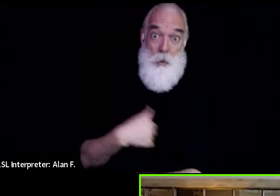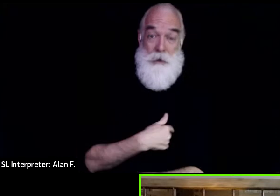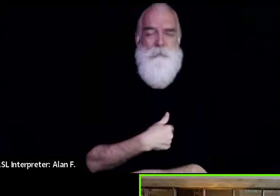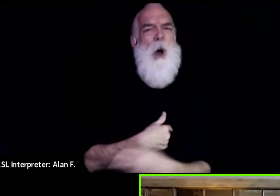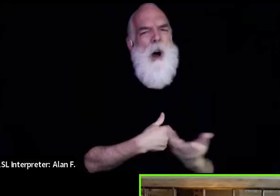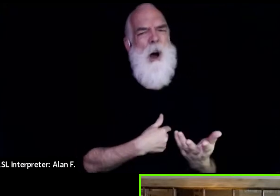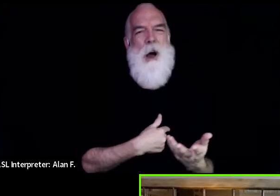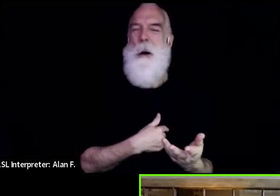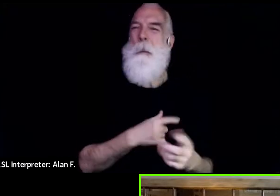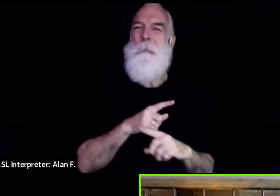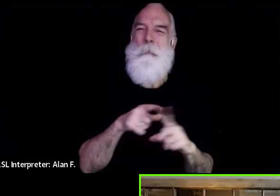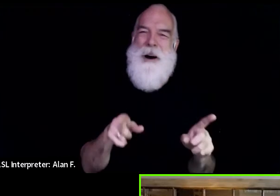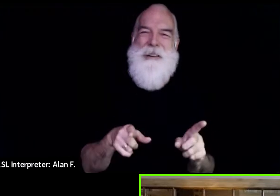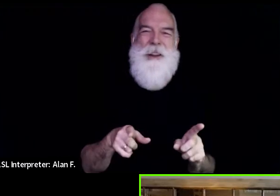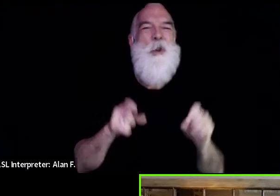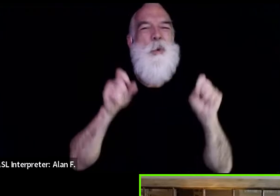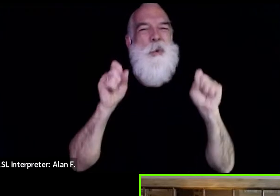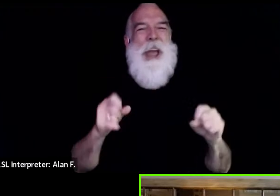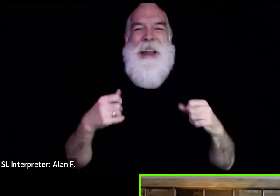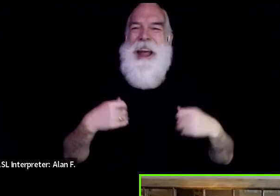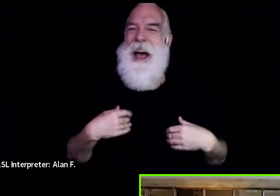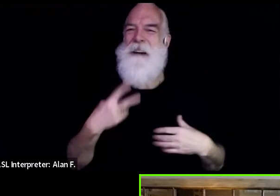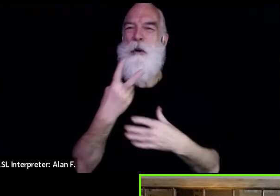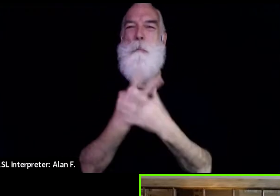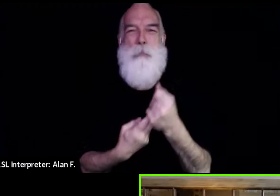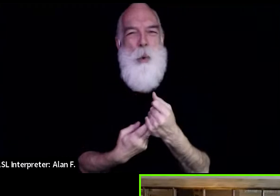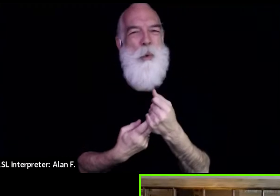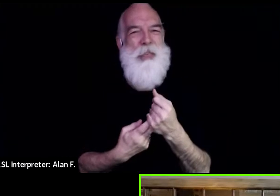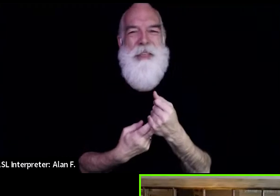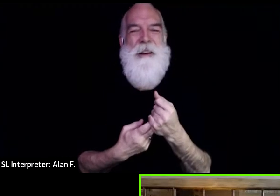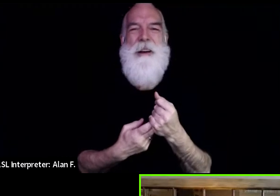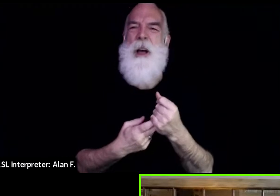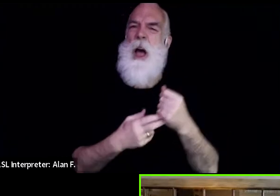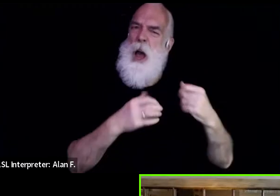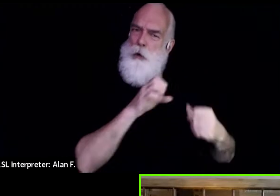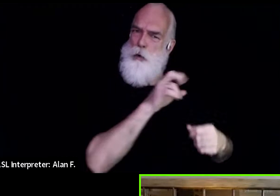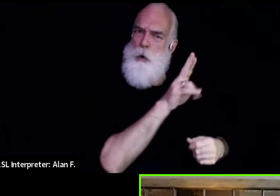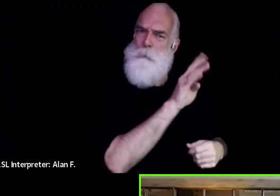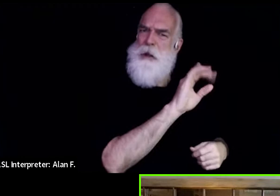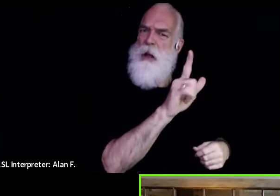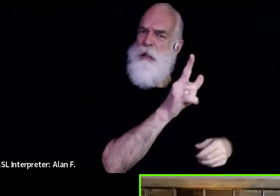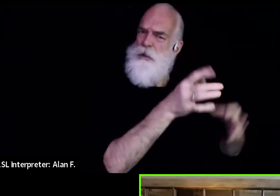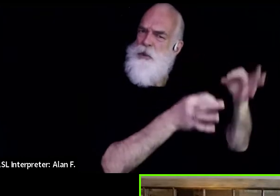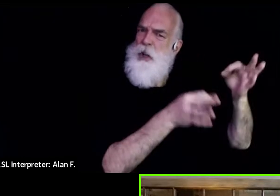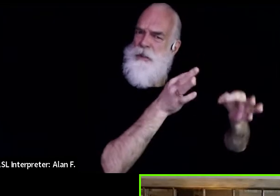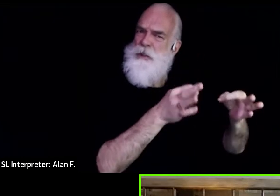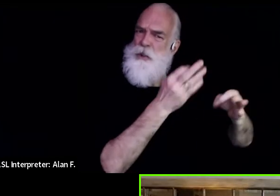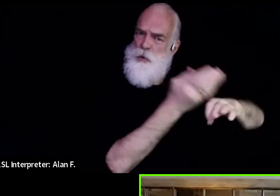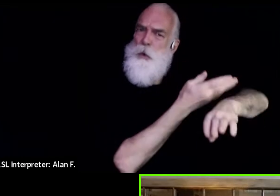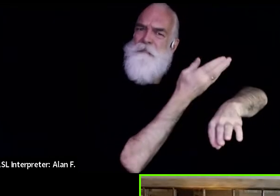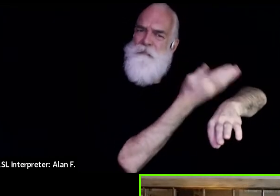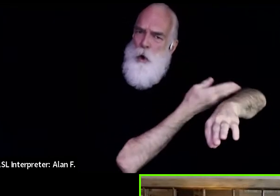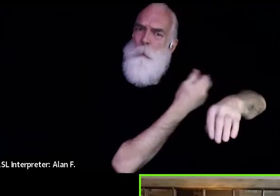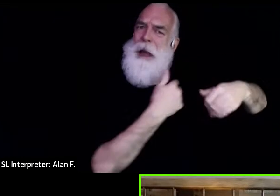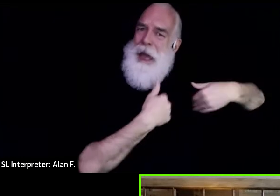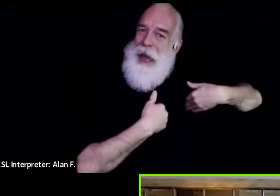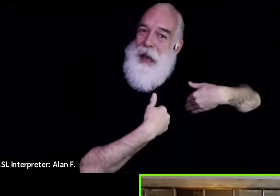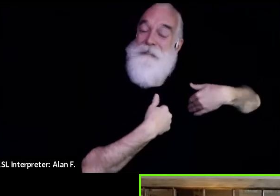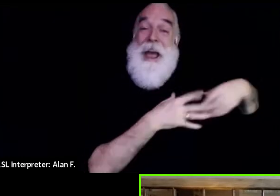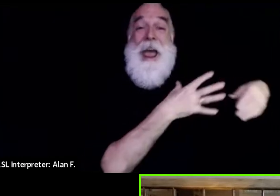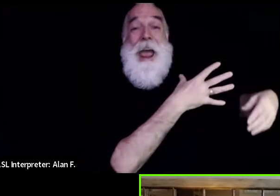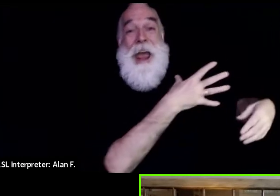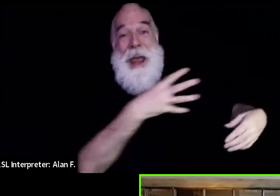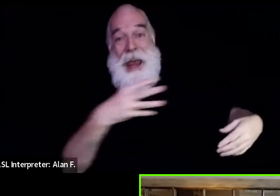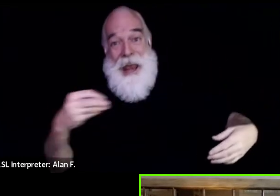criminal justice reform and still prioritize public safety. The two can